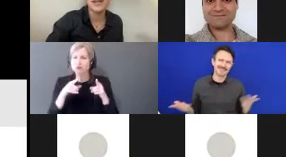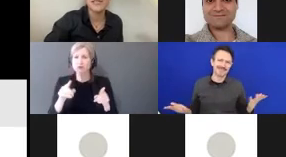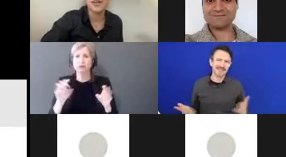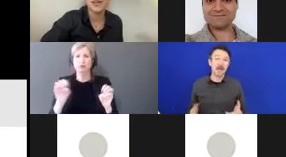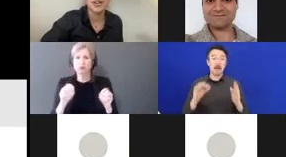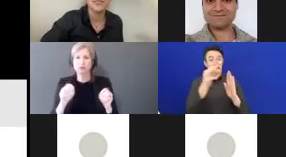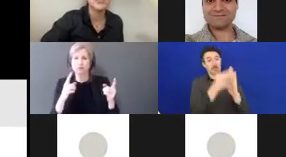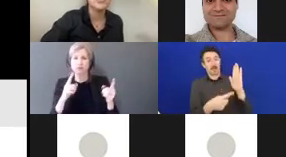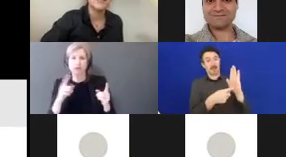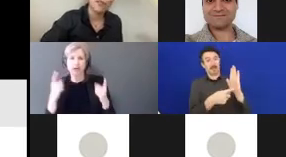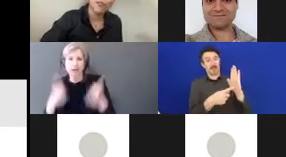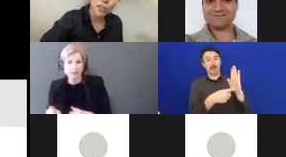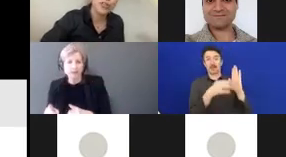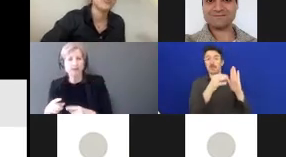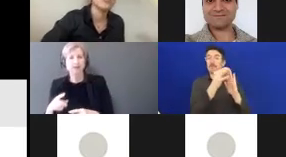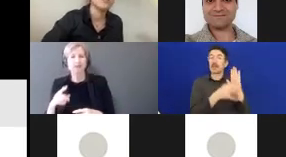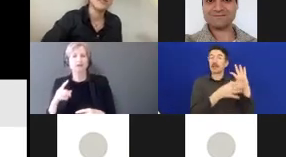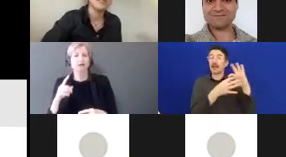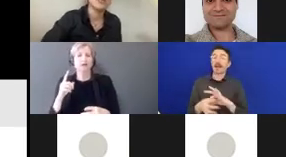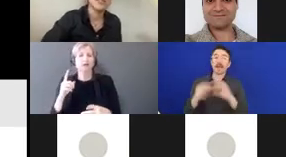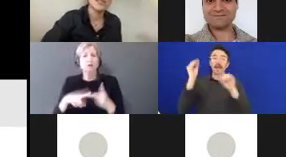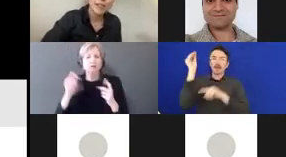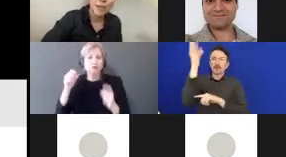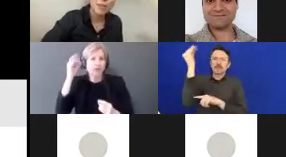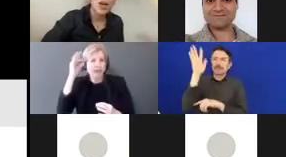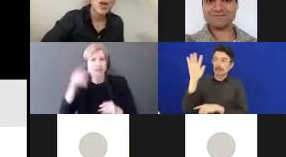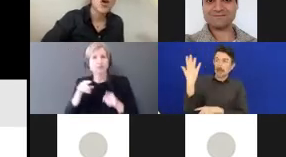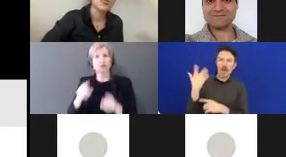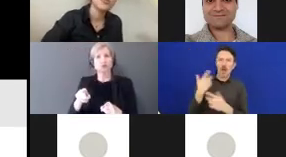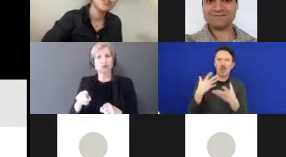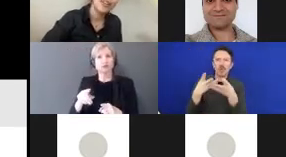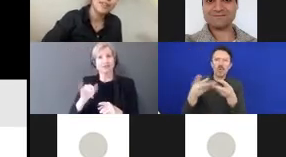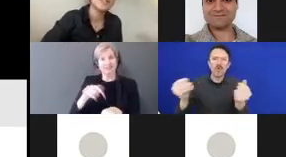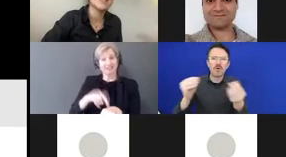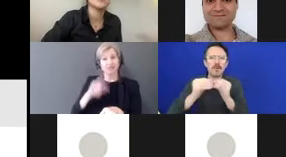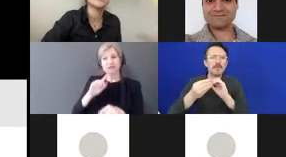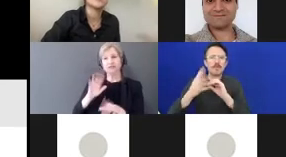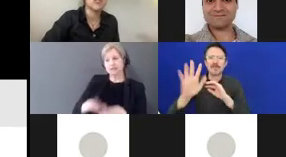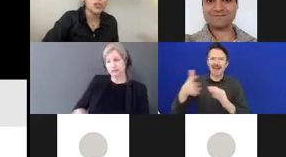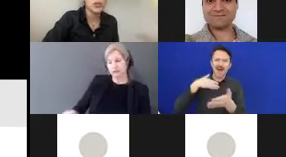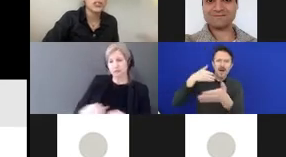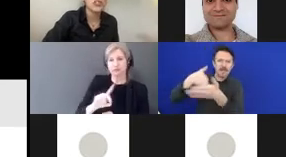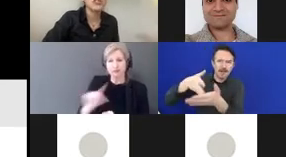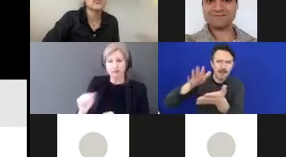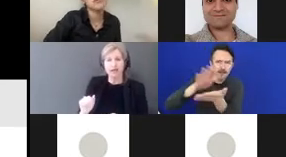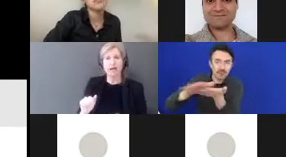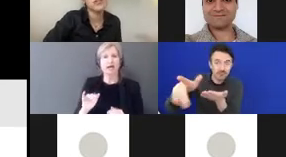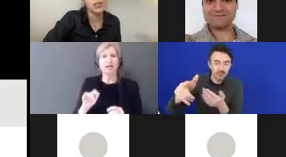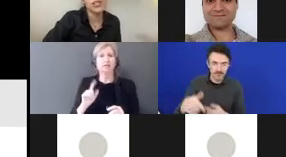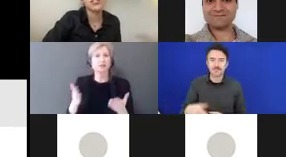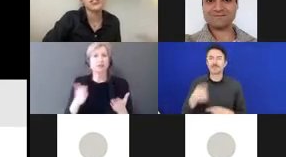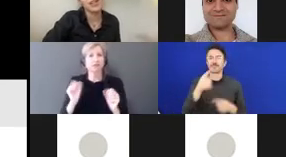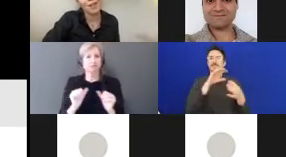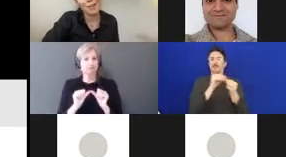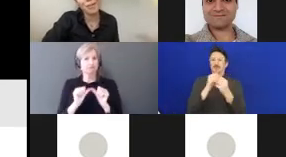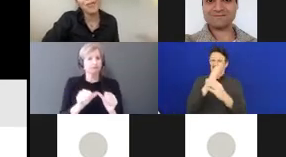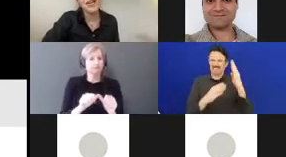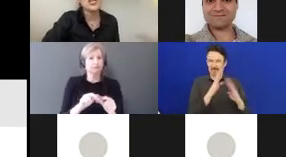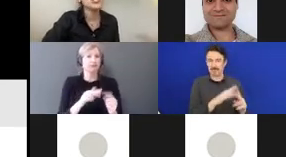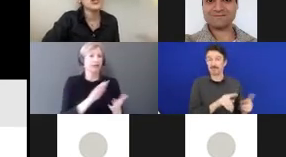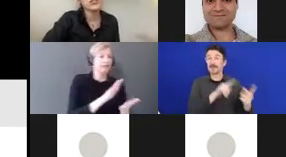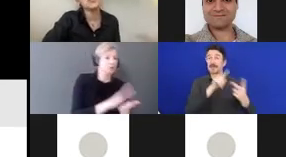be thought of for children with disabilities during this time, also to guarantee service continuation, so both in education and